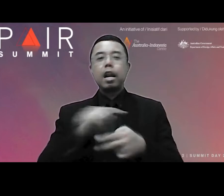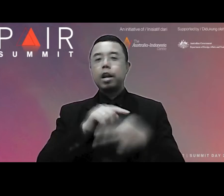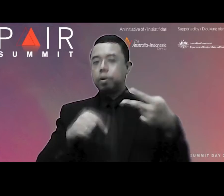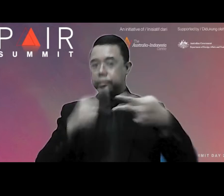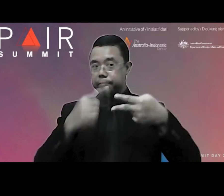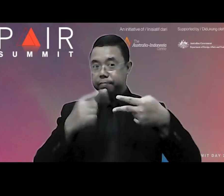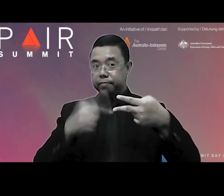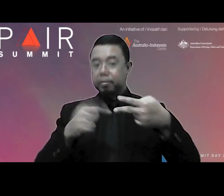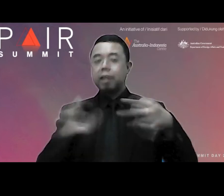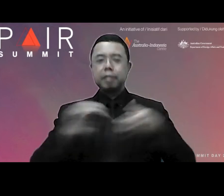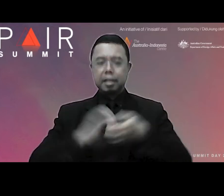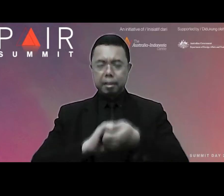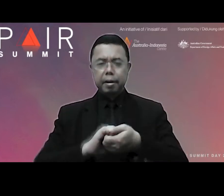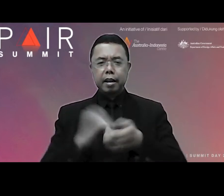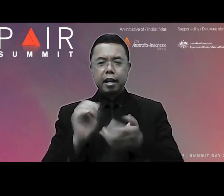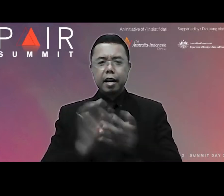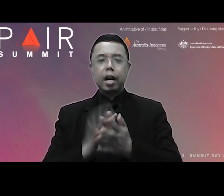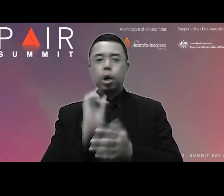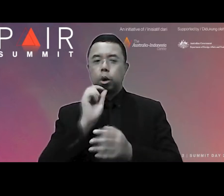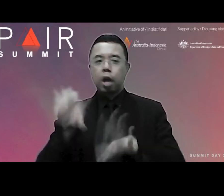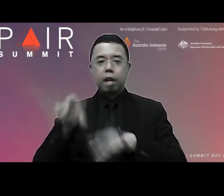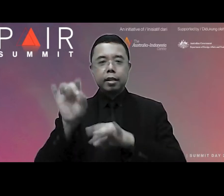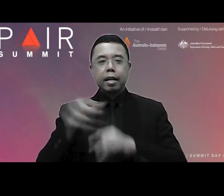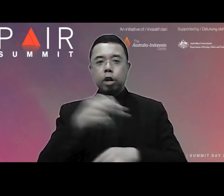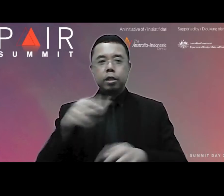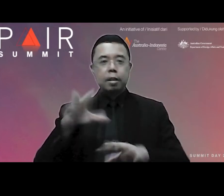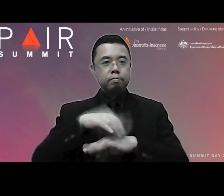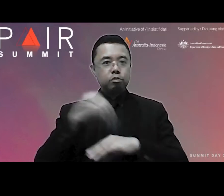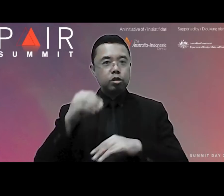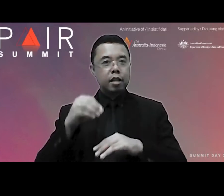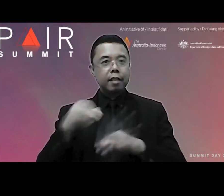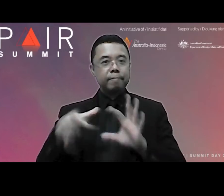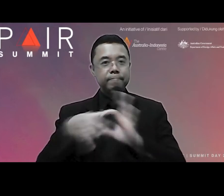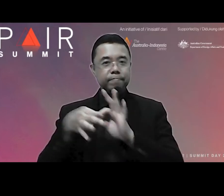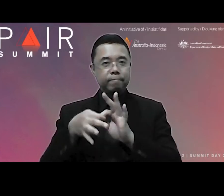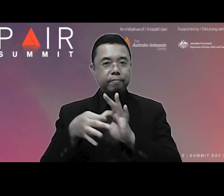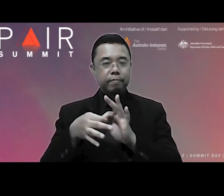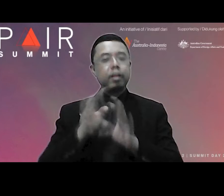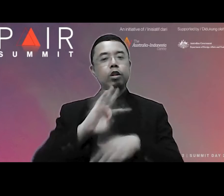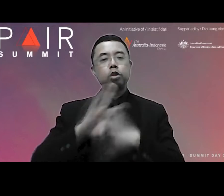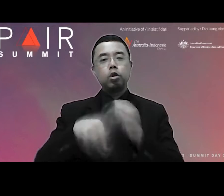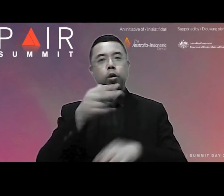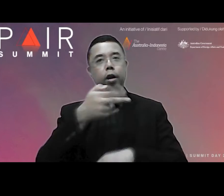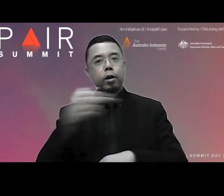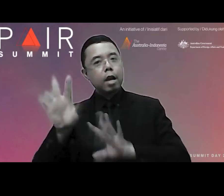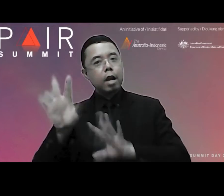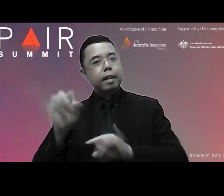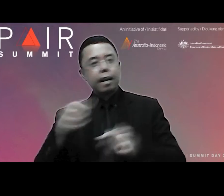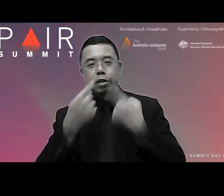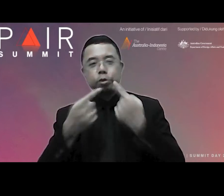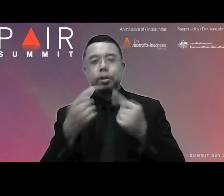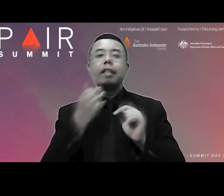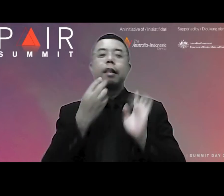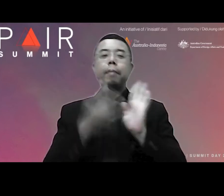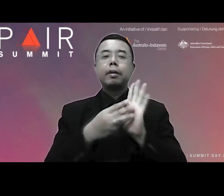Centre across Indonesia and Australia, working on these issues. What I think I will do is at